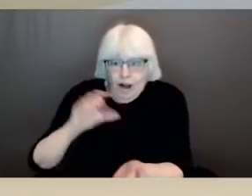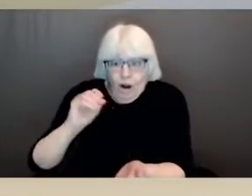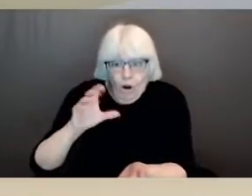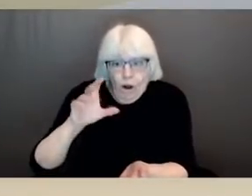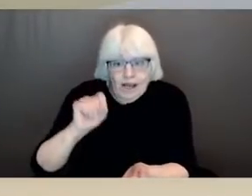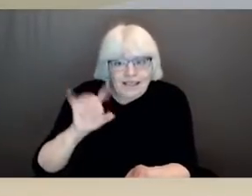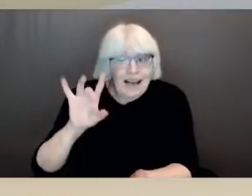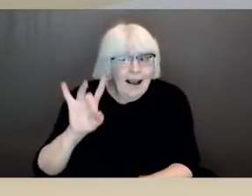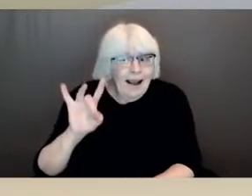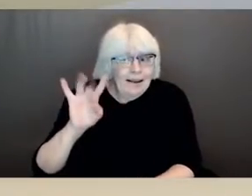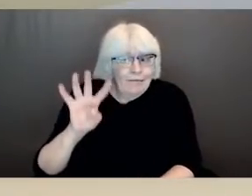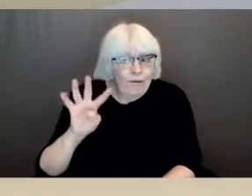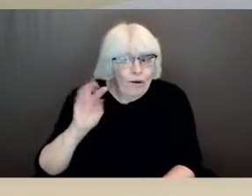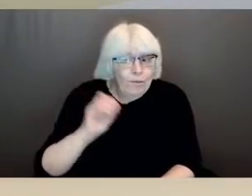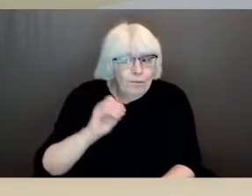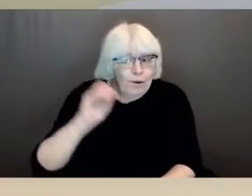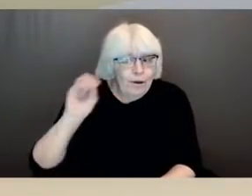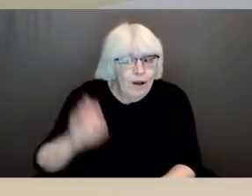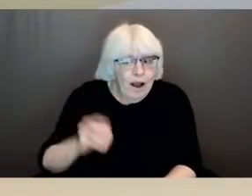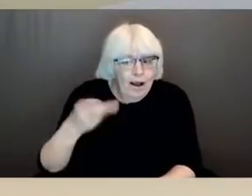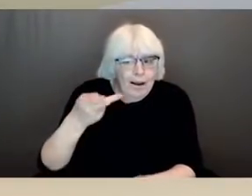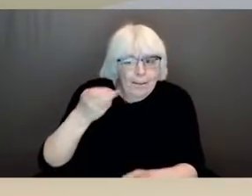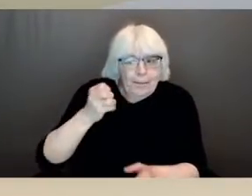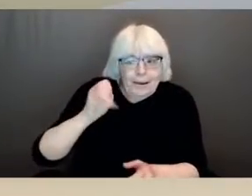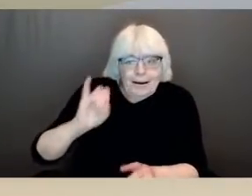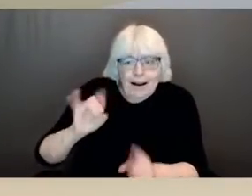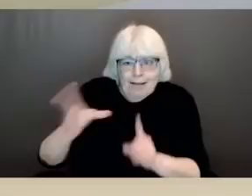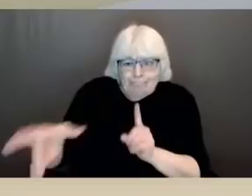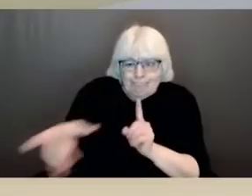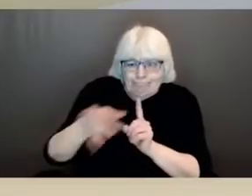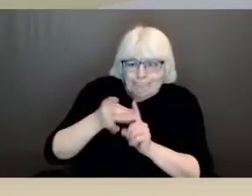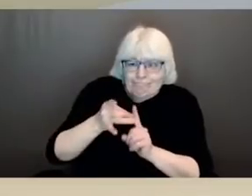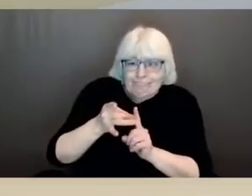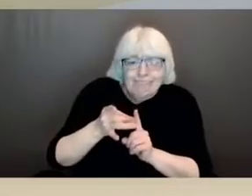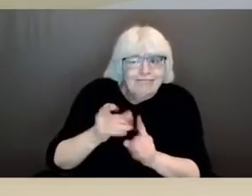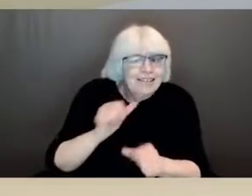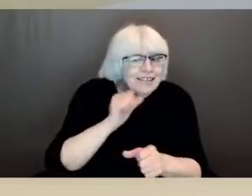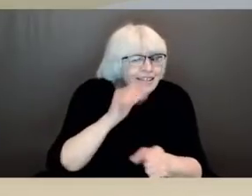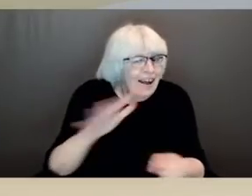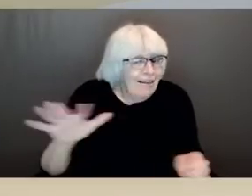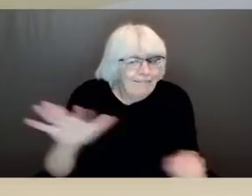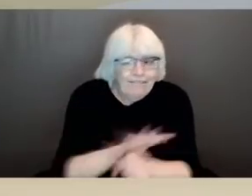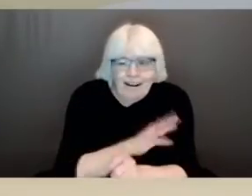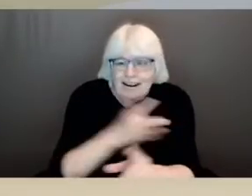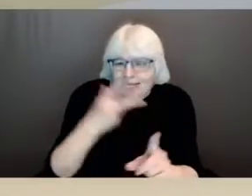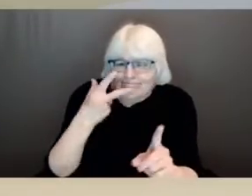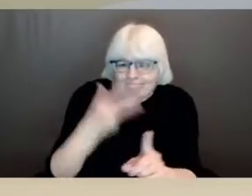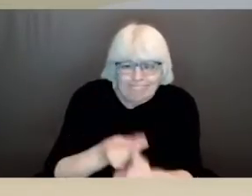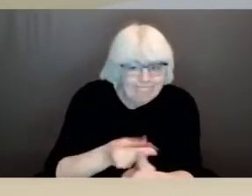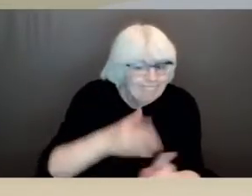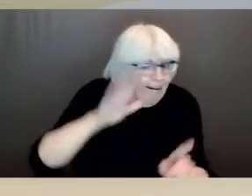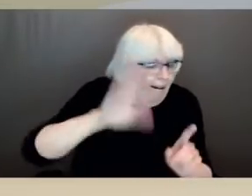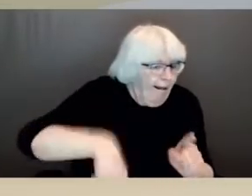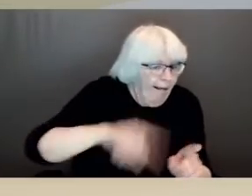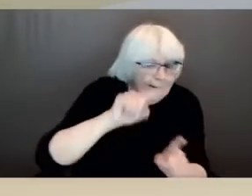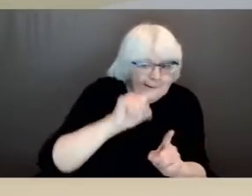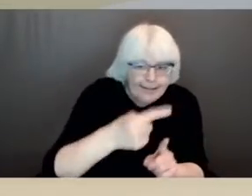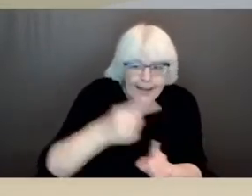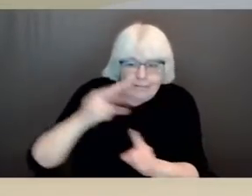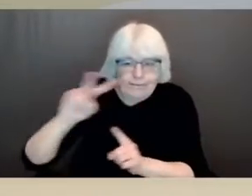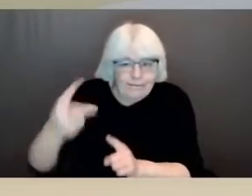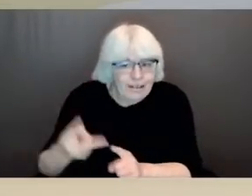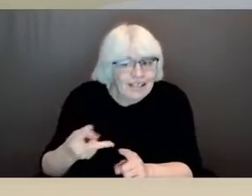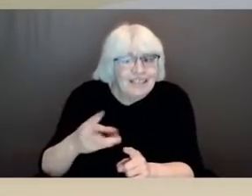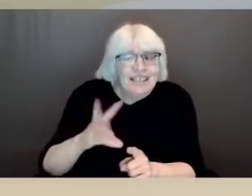were in individuals who were not fully vaccinated, and 16% of cases were in people who were fully